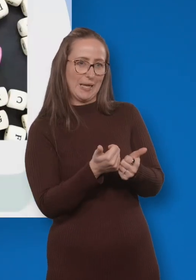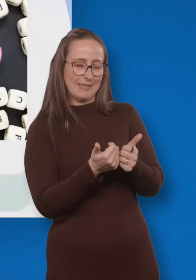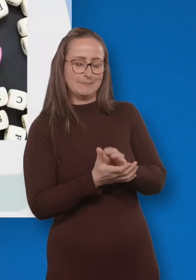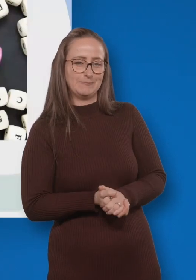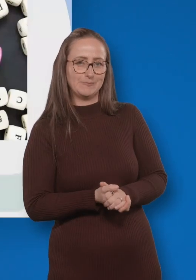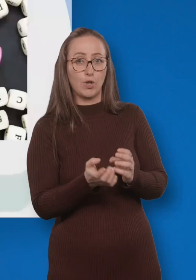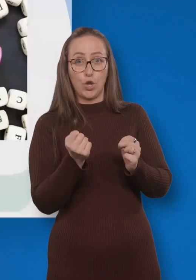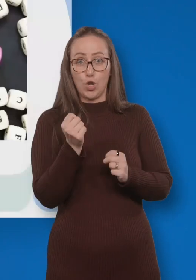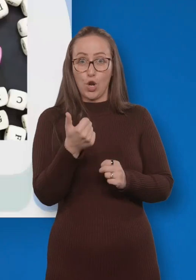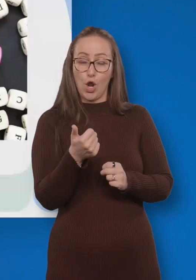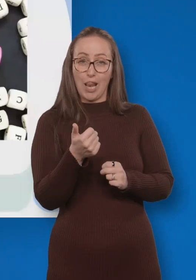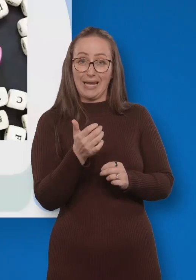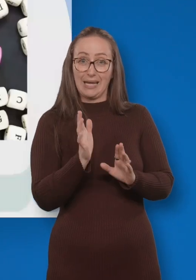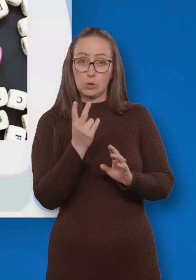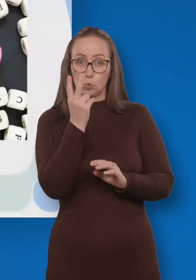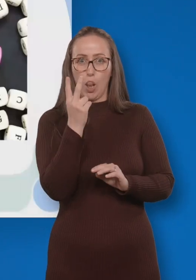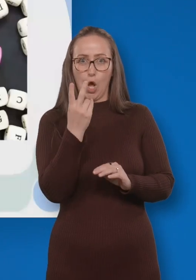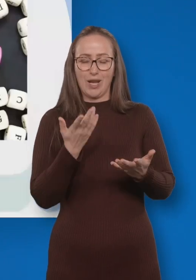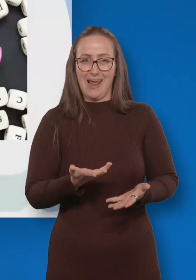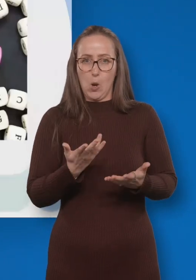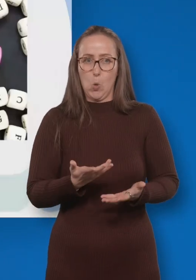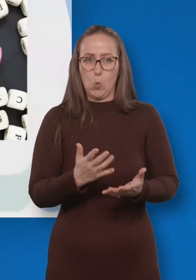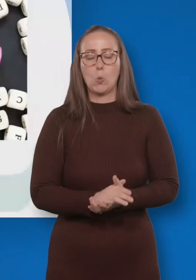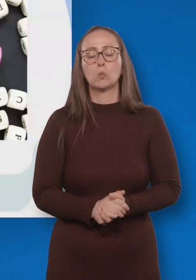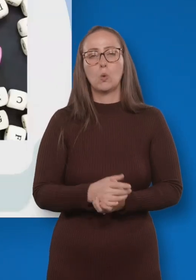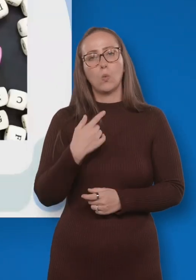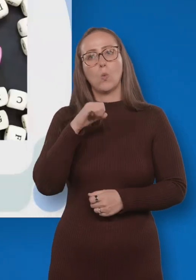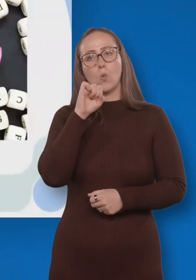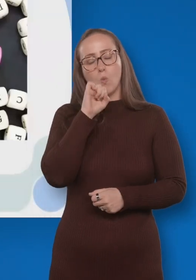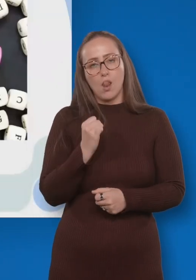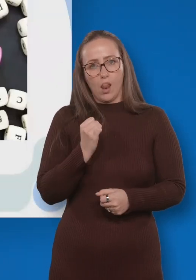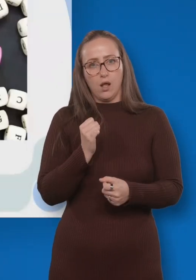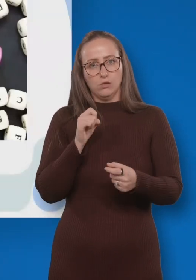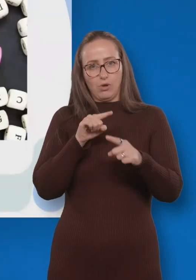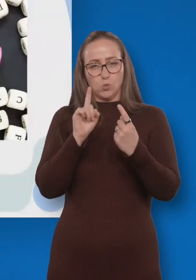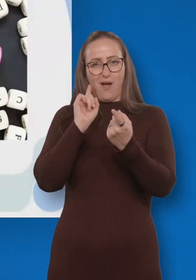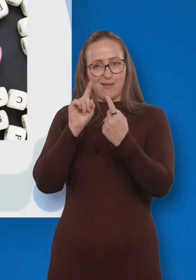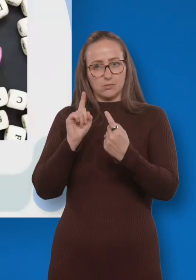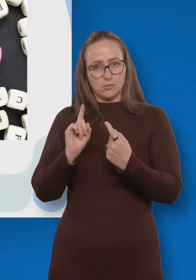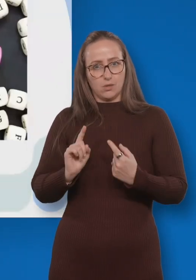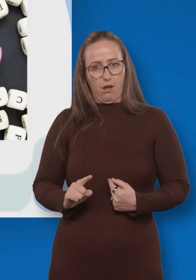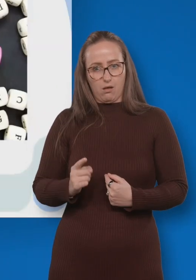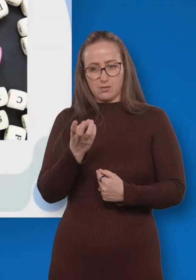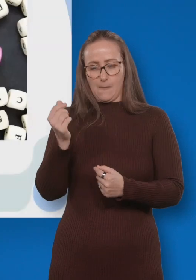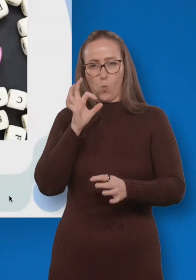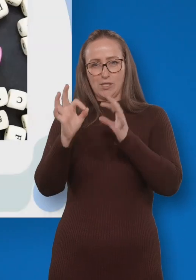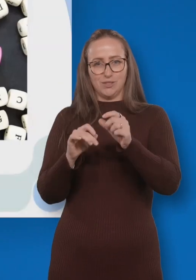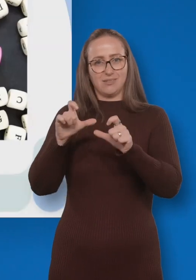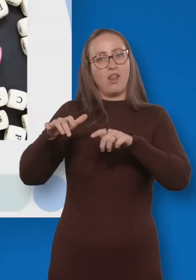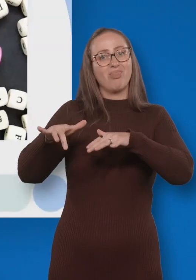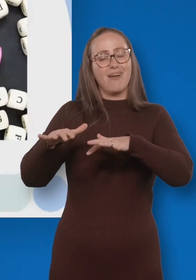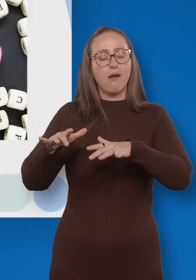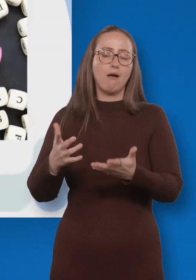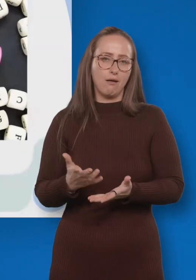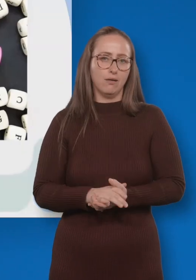Okay, we are nearly at 2 p.m. So we will endeavor to answer the questions that are left